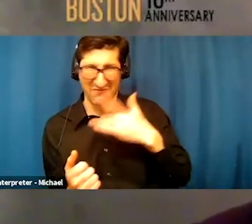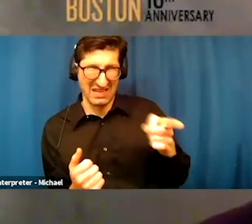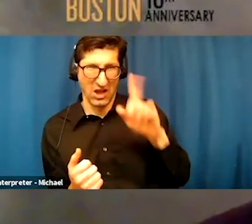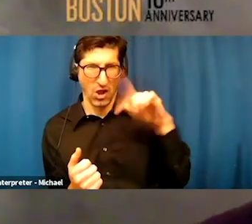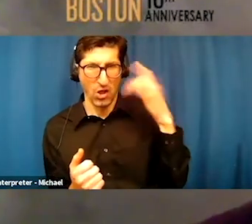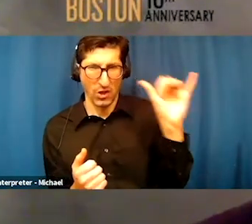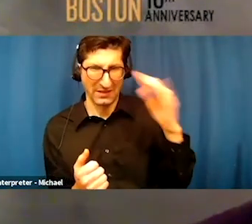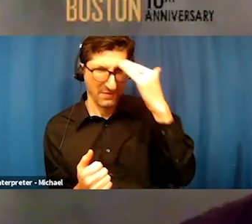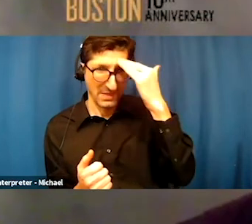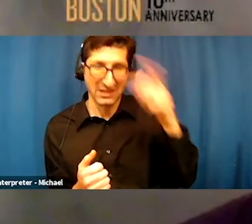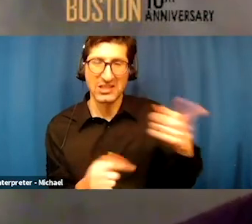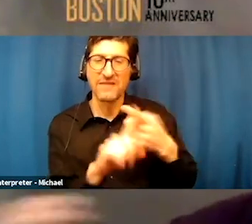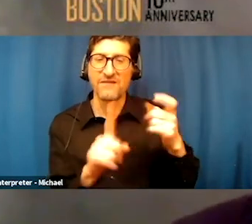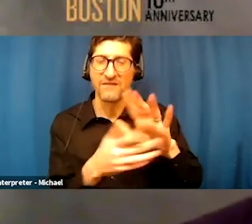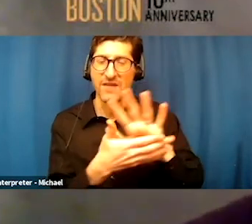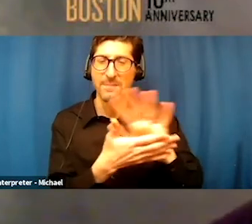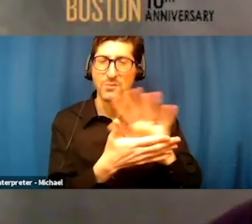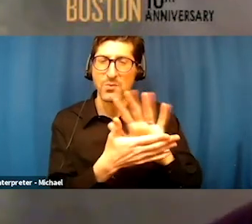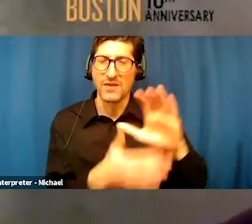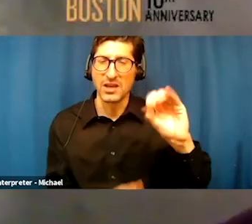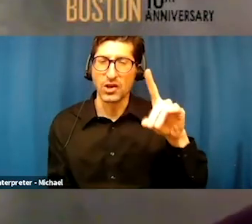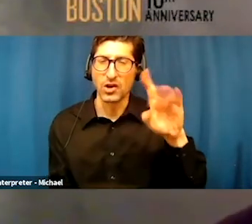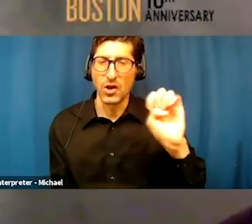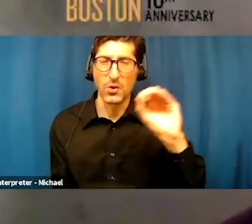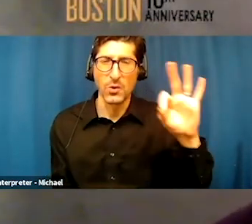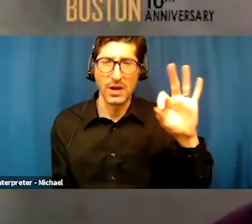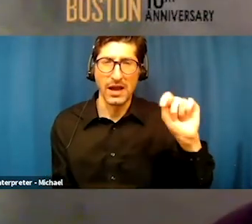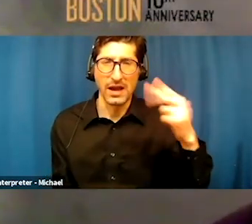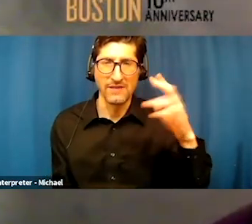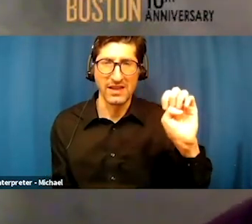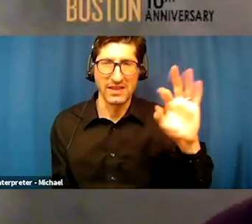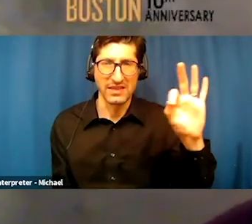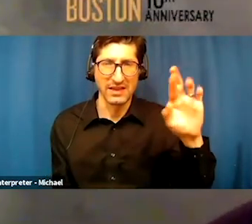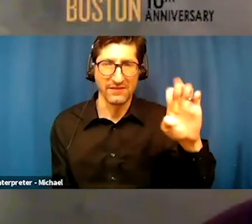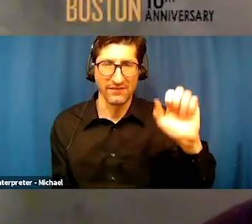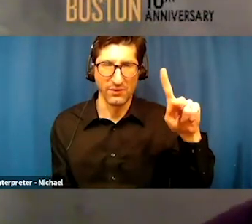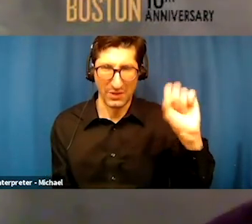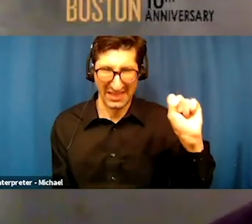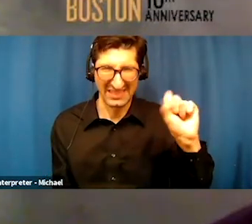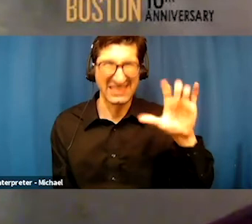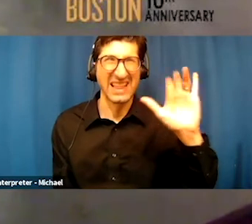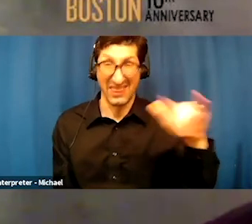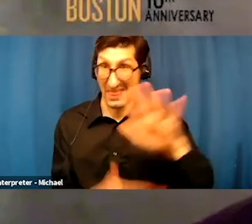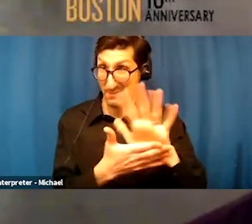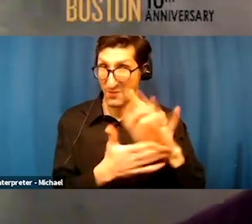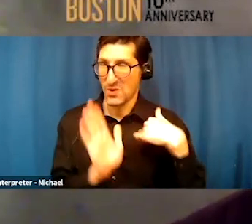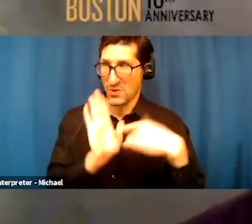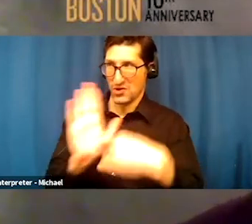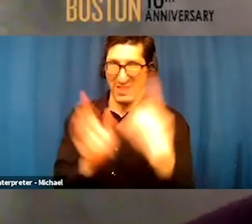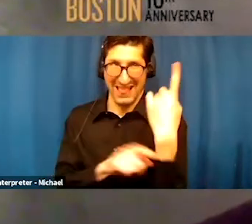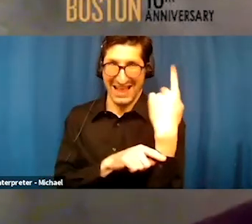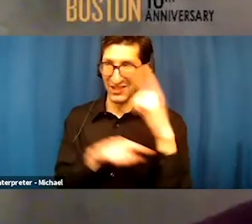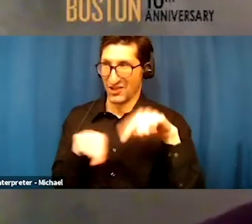the Freaks, which is the film that we showed last year at the festival. Um, so I also want to ask you what it was like to collaborate with